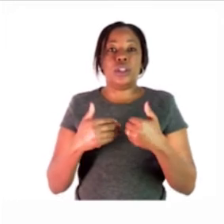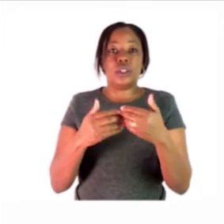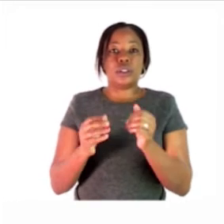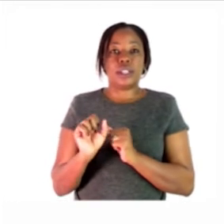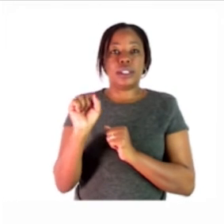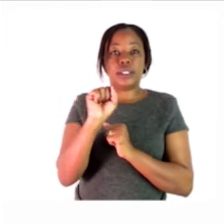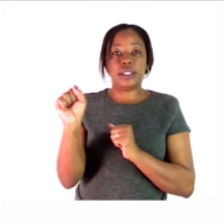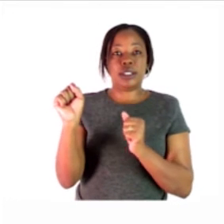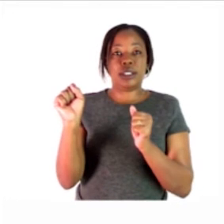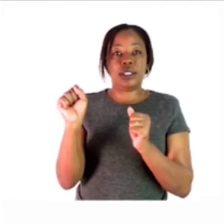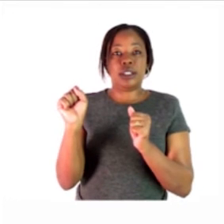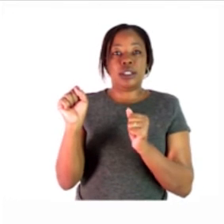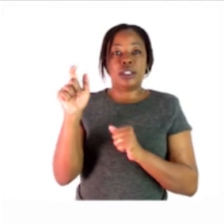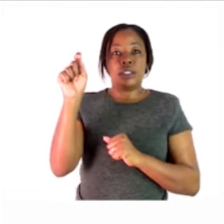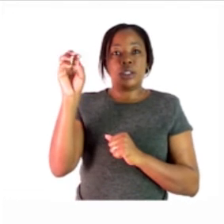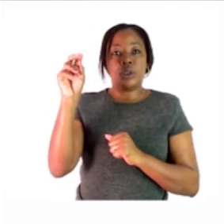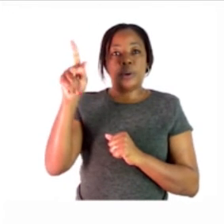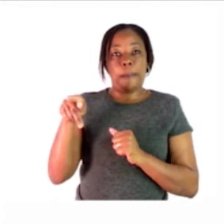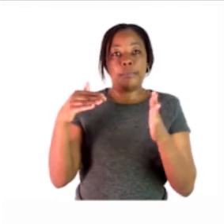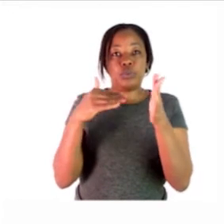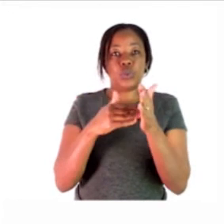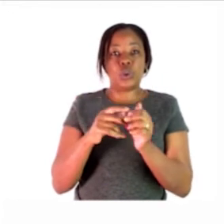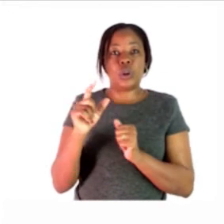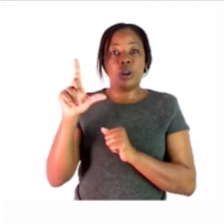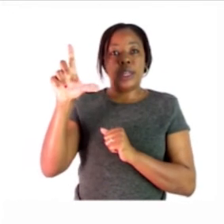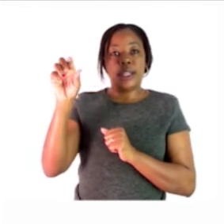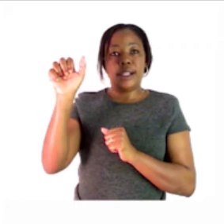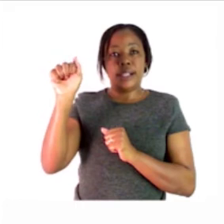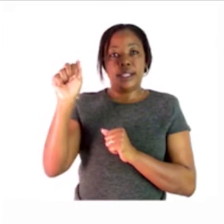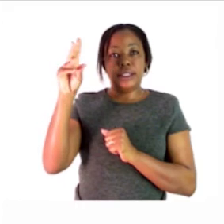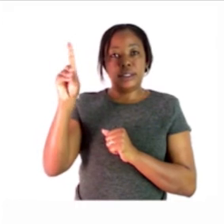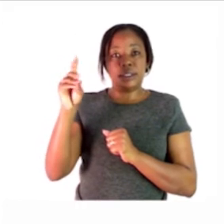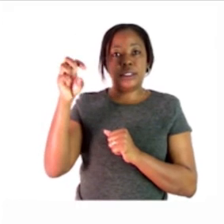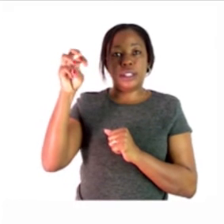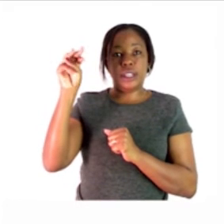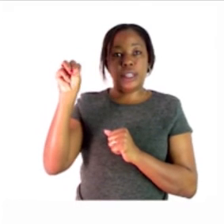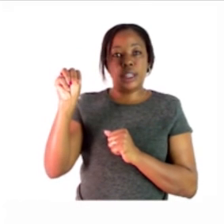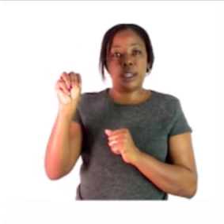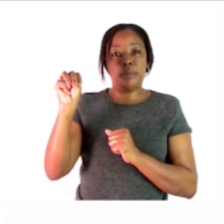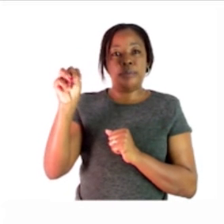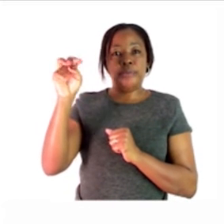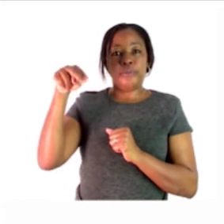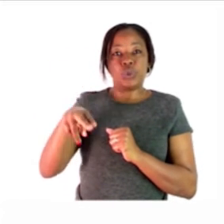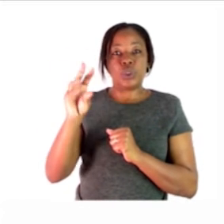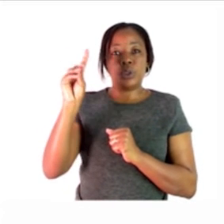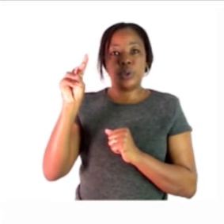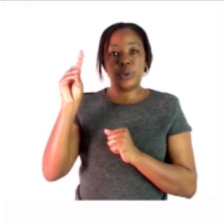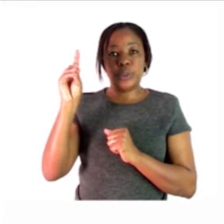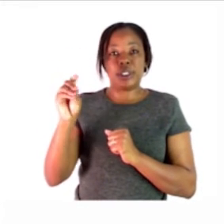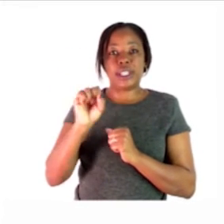given to you there in the table above. Stop, lead,